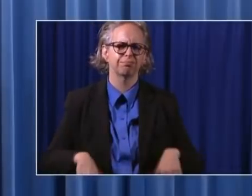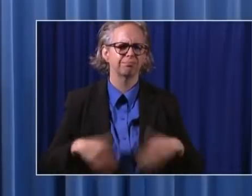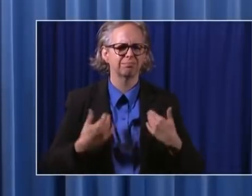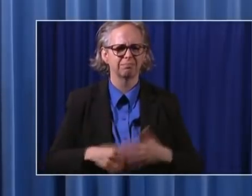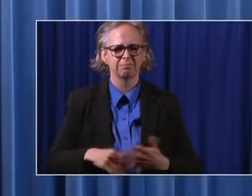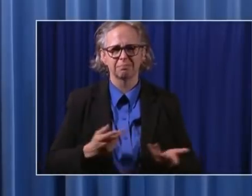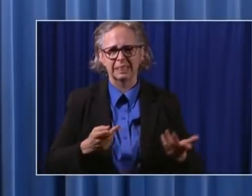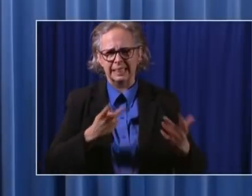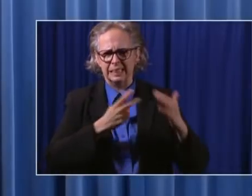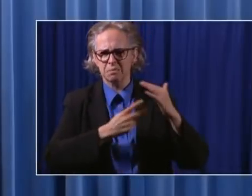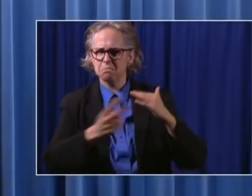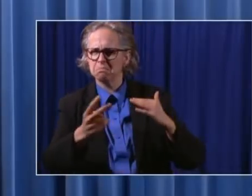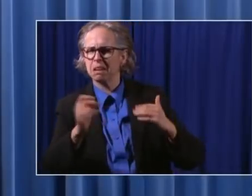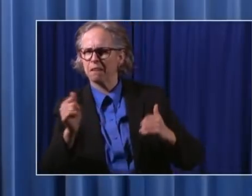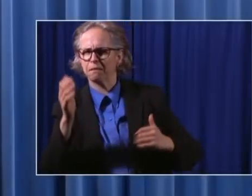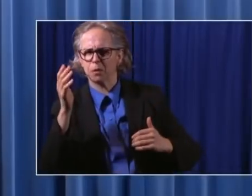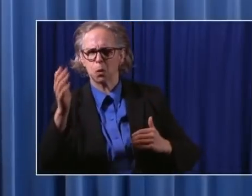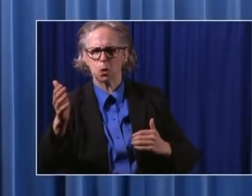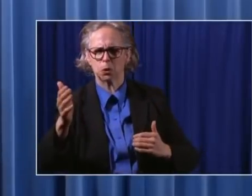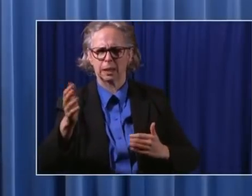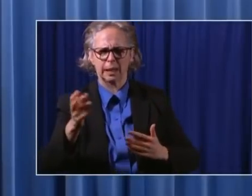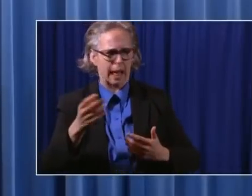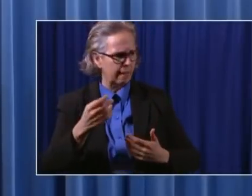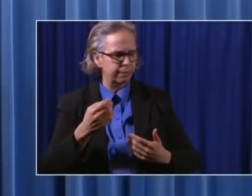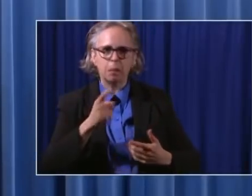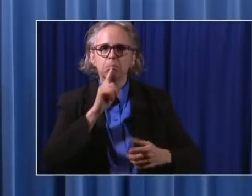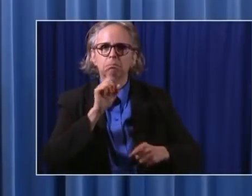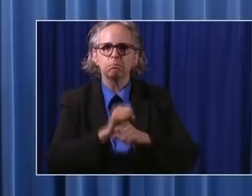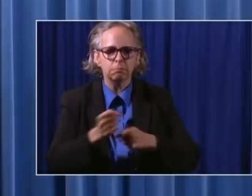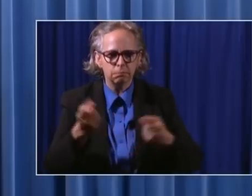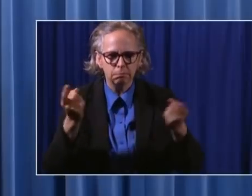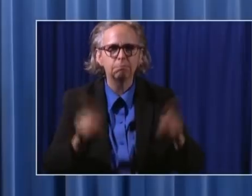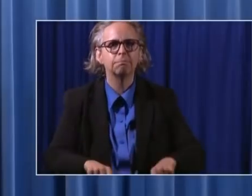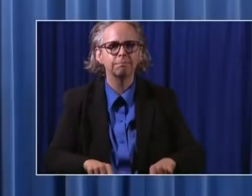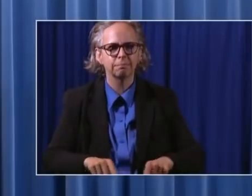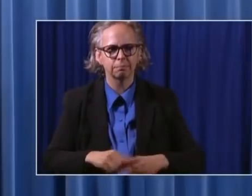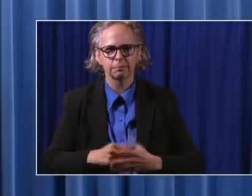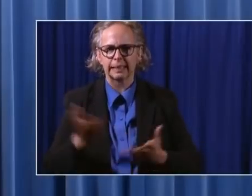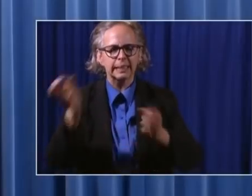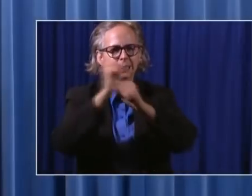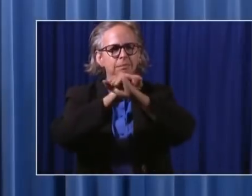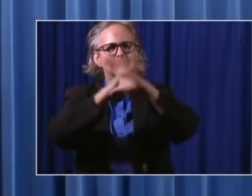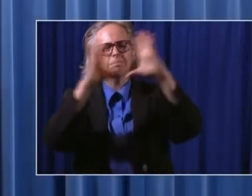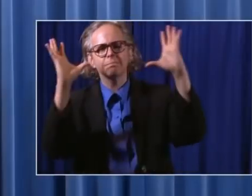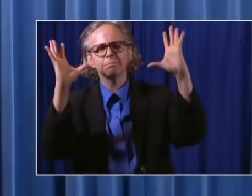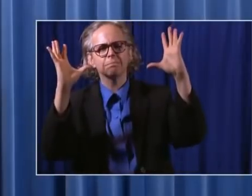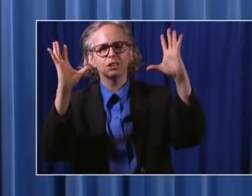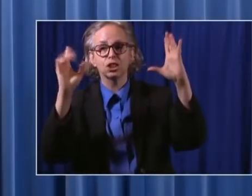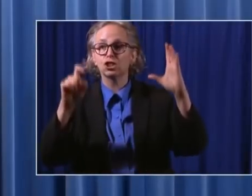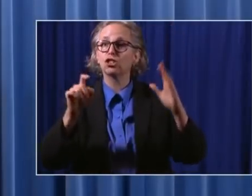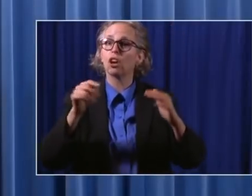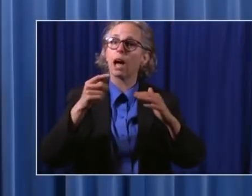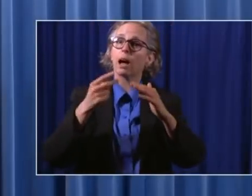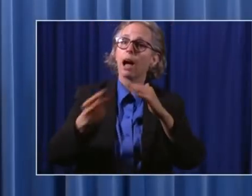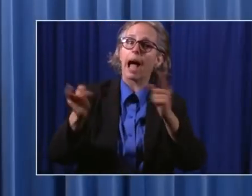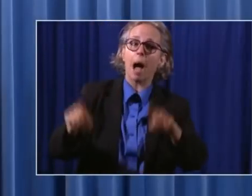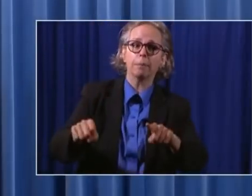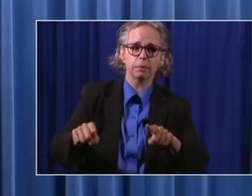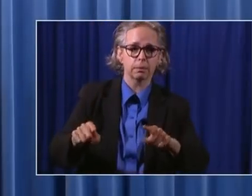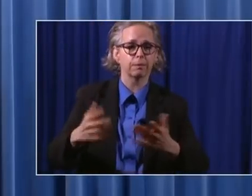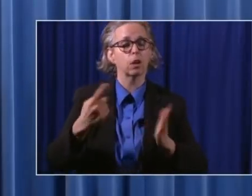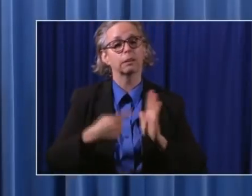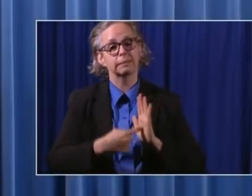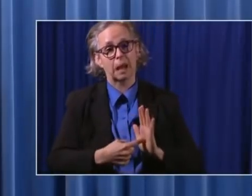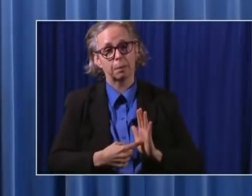made it happen. He saw what should be happening, 675, Wright-Patterson Air